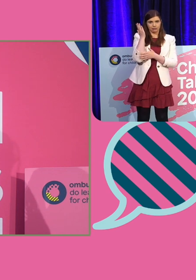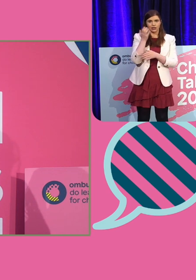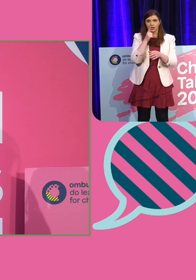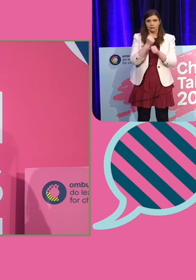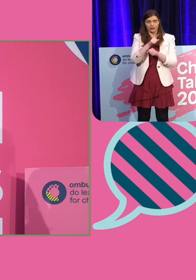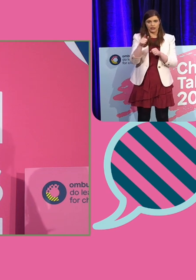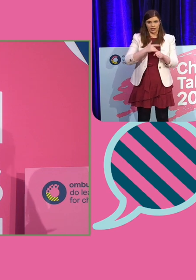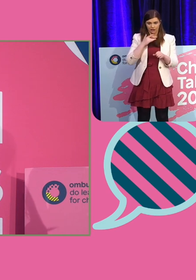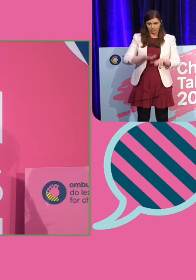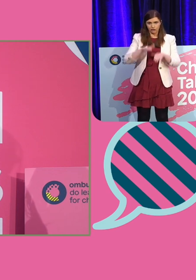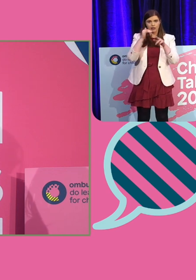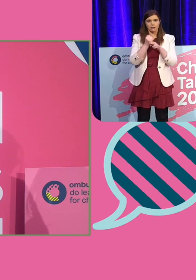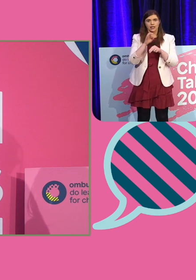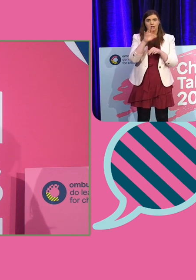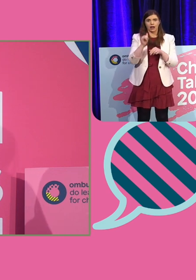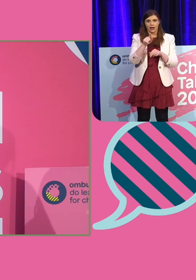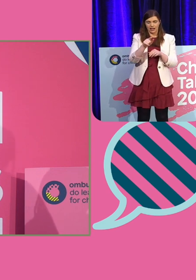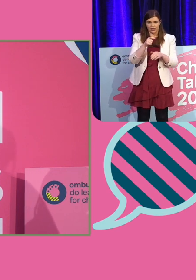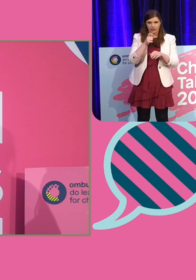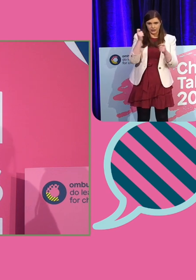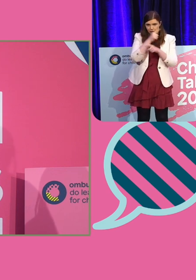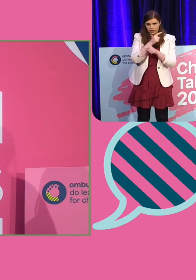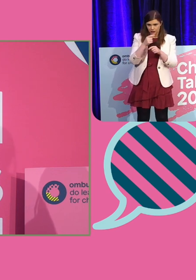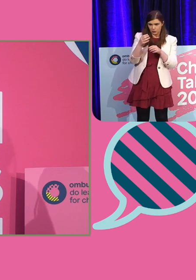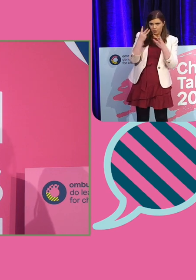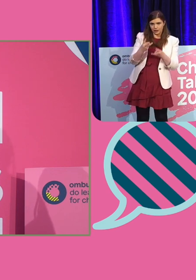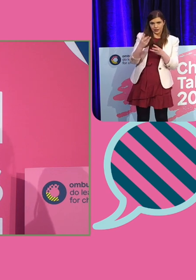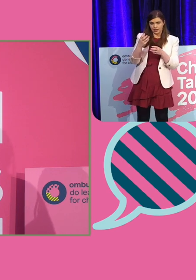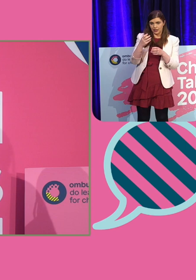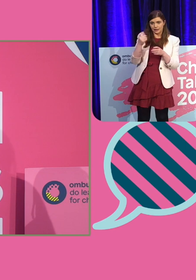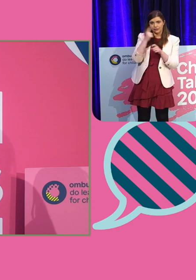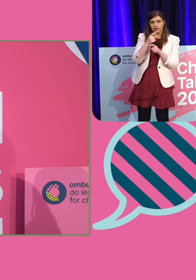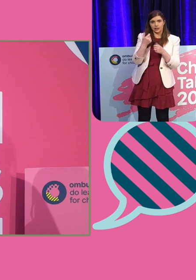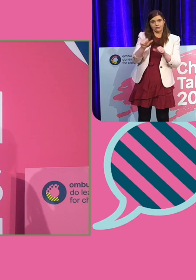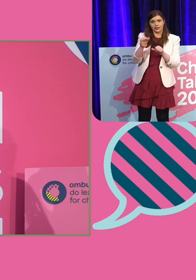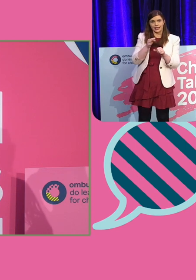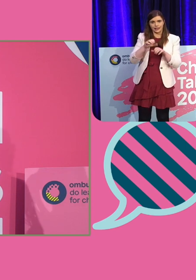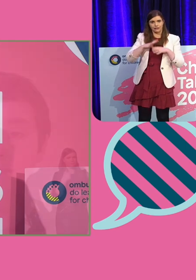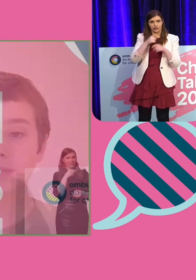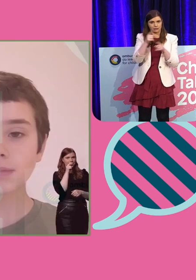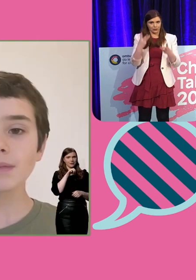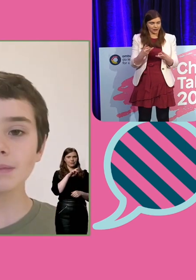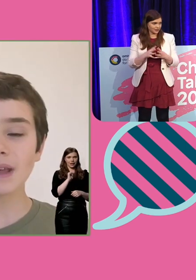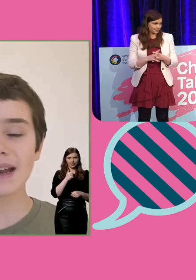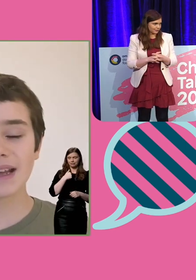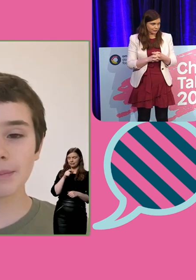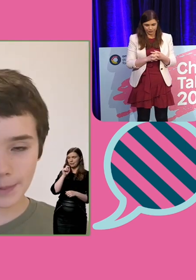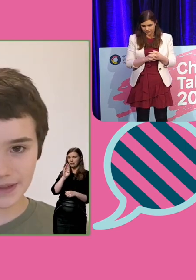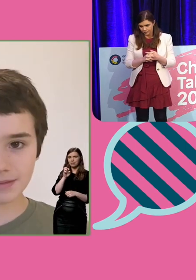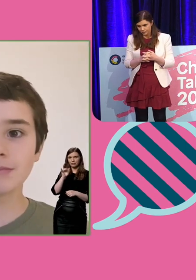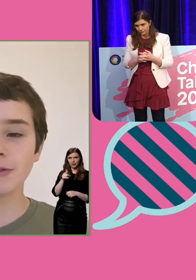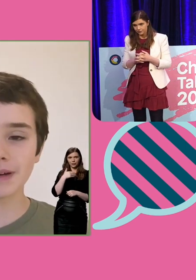in Galway and their struggle to get more freedom to do the things that they want to do. Let's hear what they have to say. Hi, I'm Molly. And